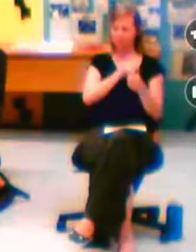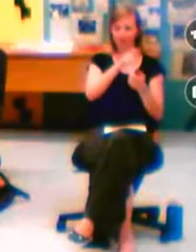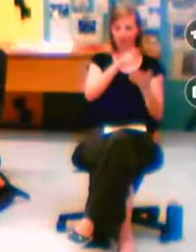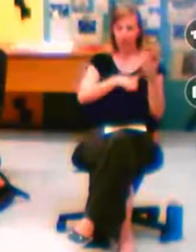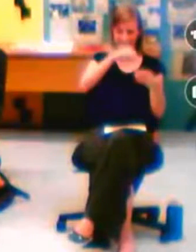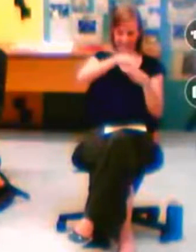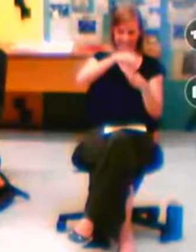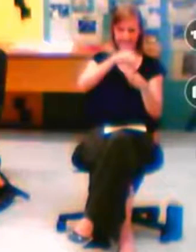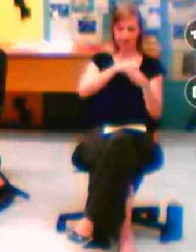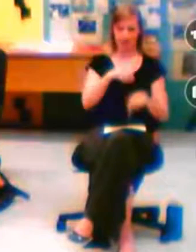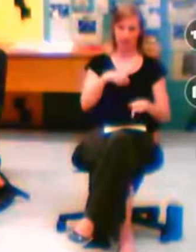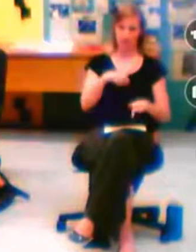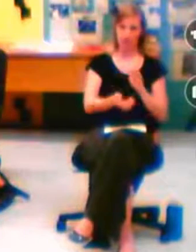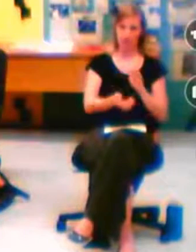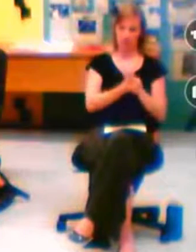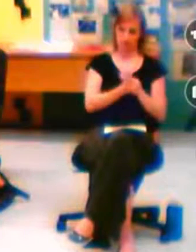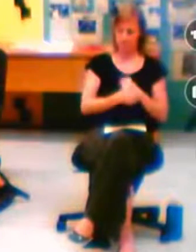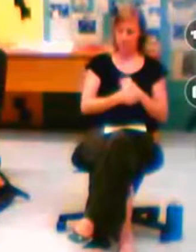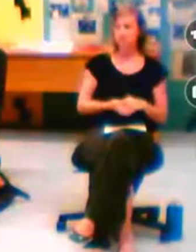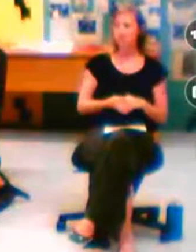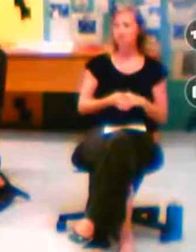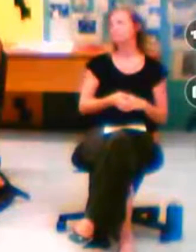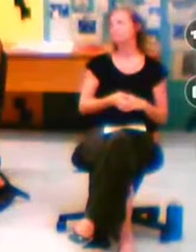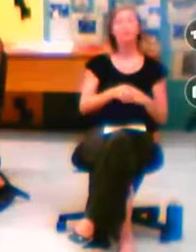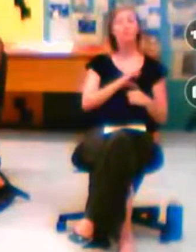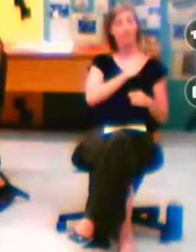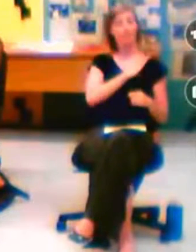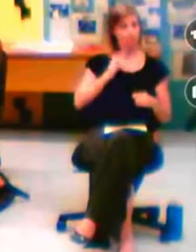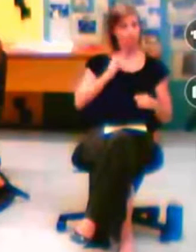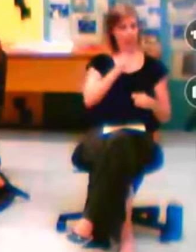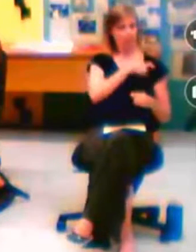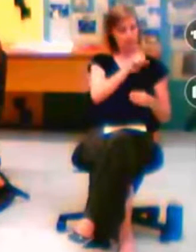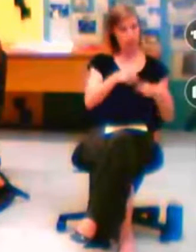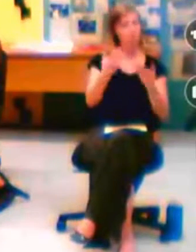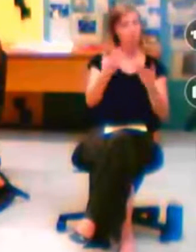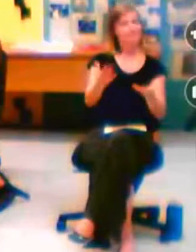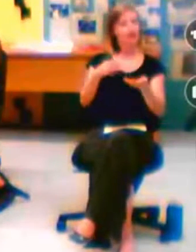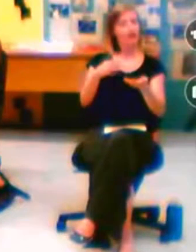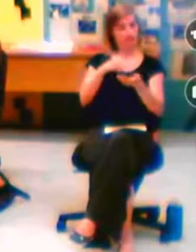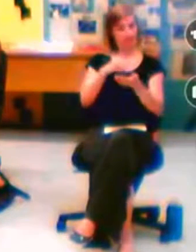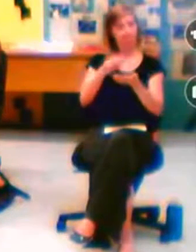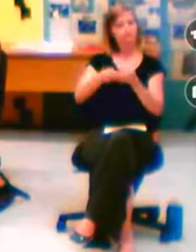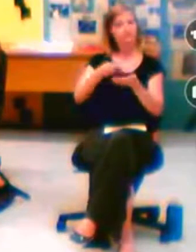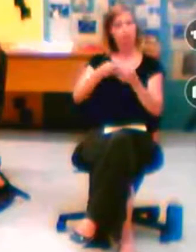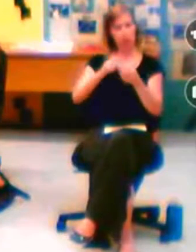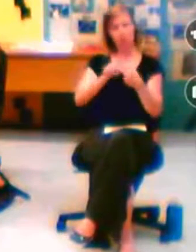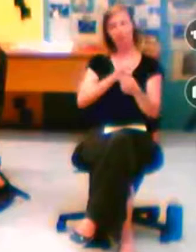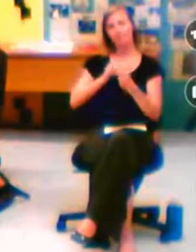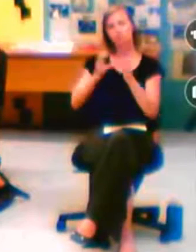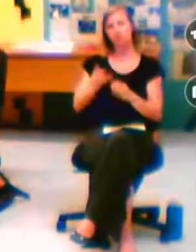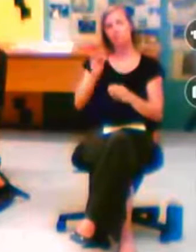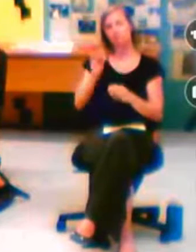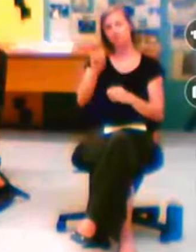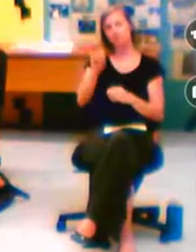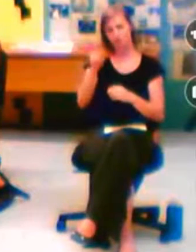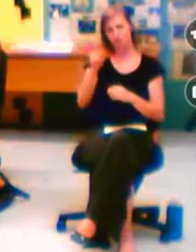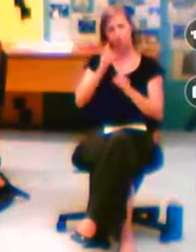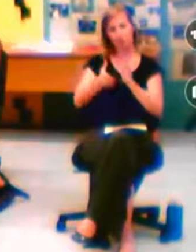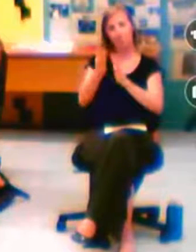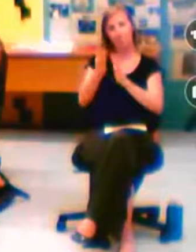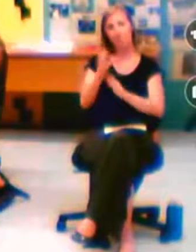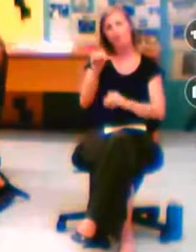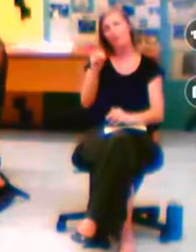So first let me address what's in the amendment specifically. As Ms. Gorman stated, it does